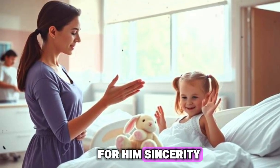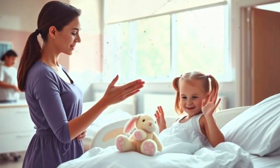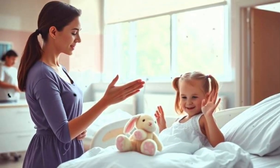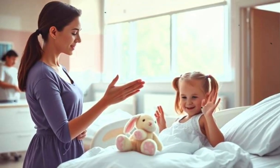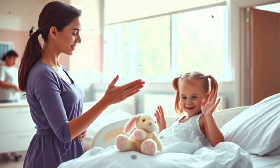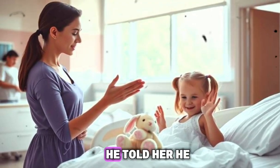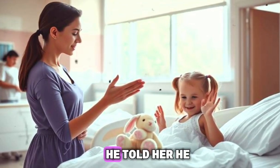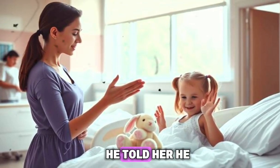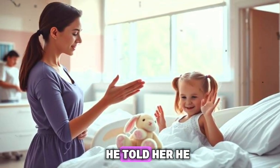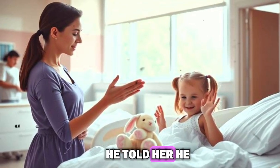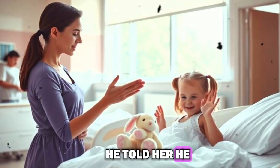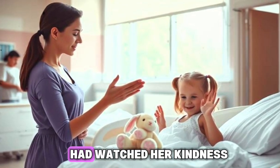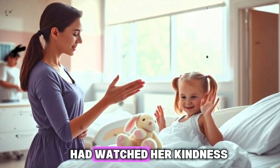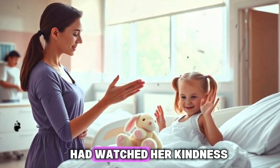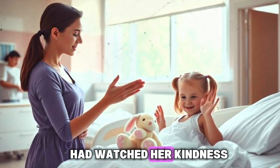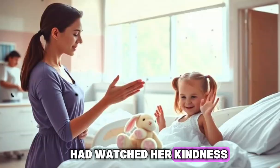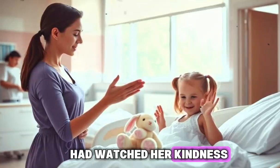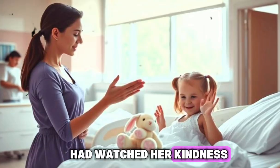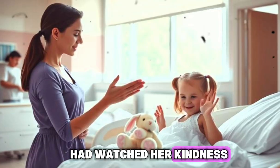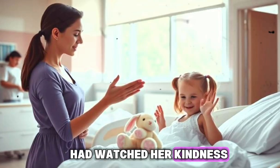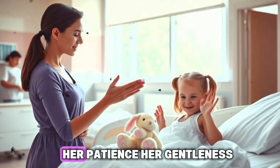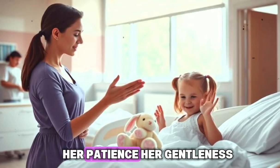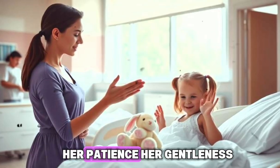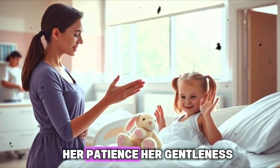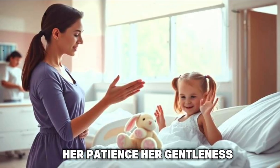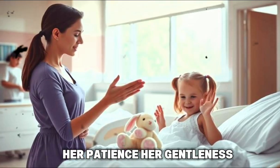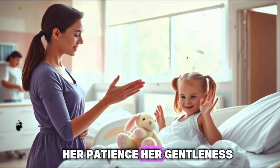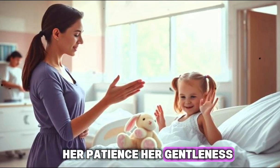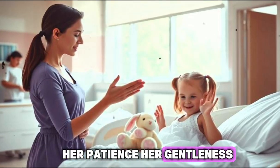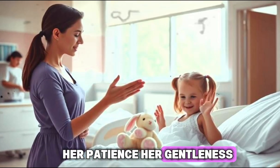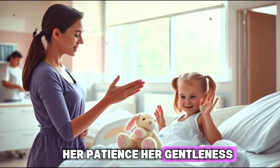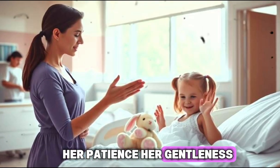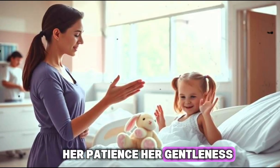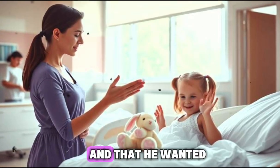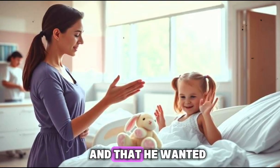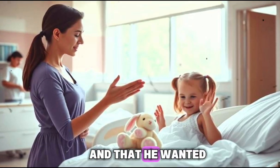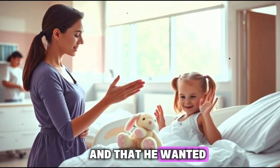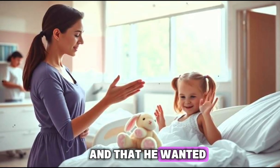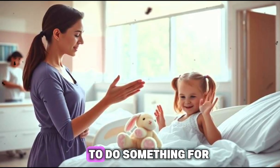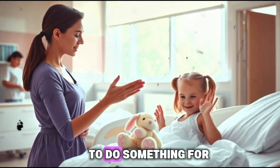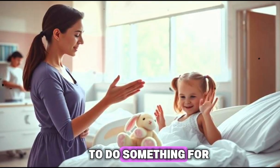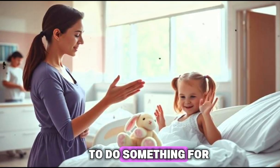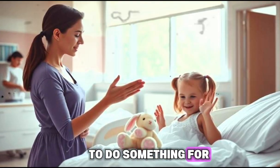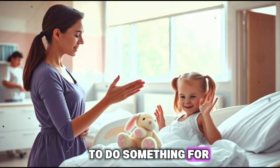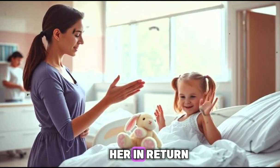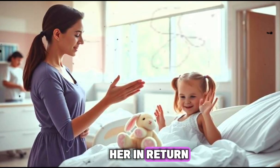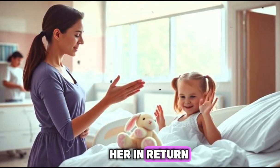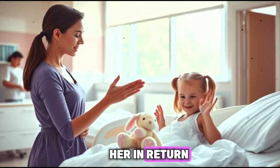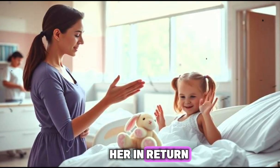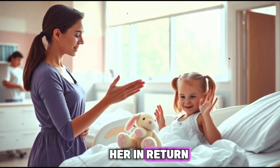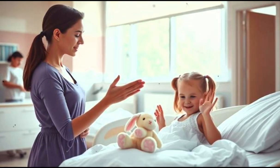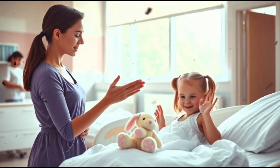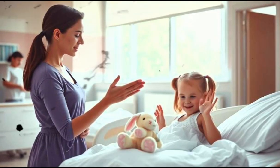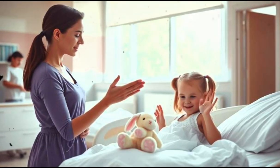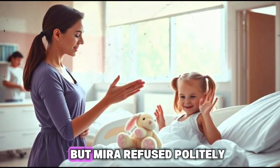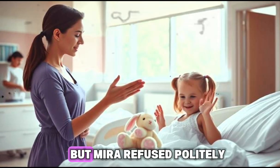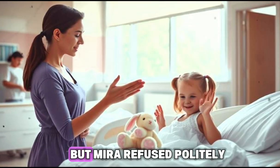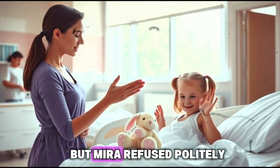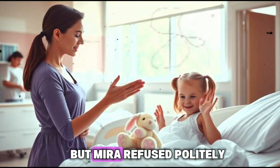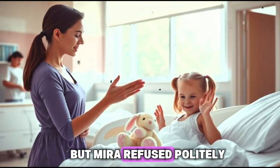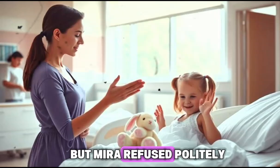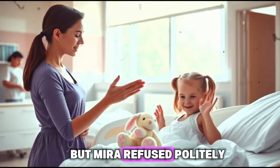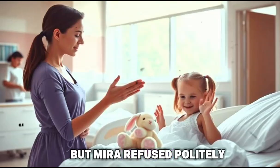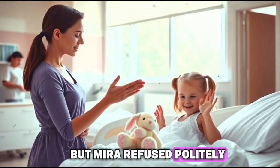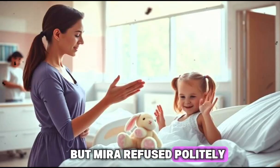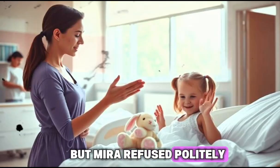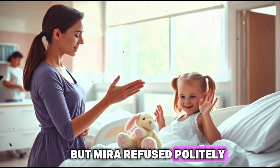sincerity. He told her he had watched her kindness, her patience, her gentleness, and that he wanted to do something for her in return. But